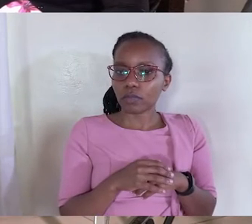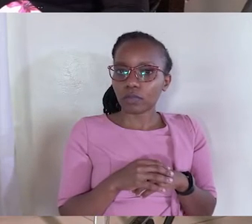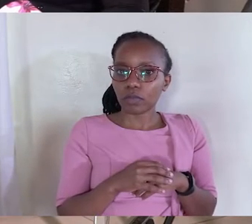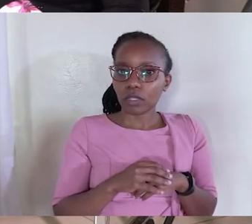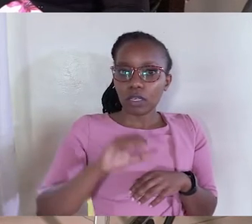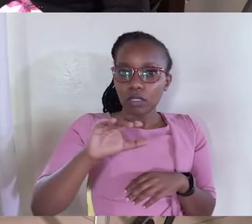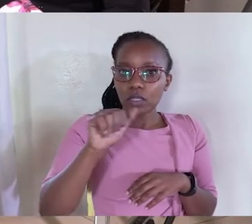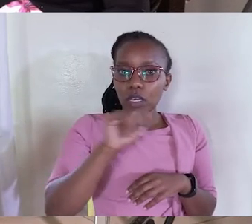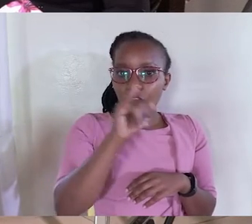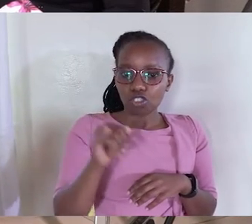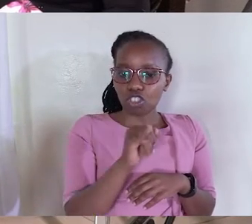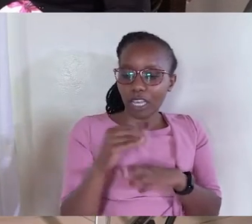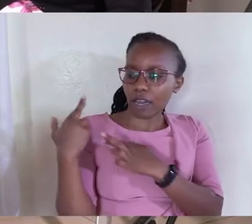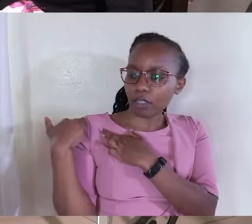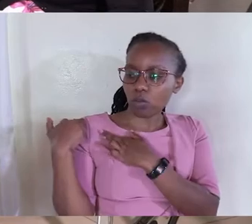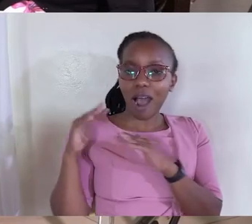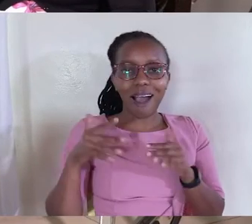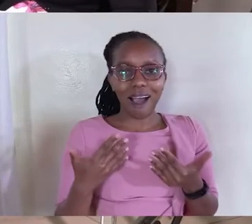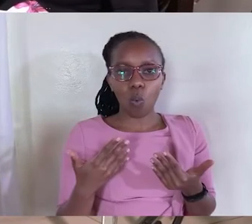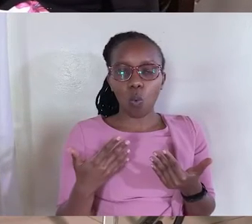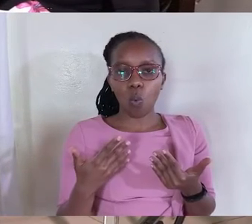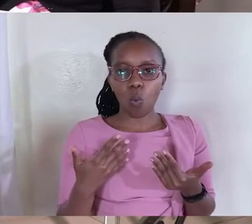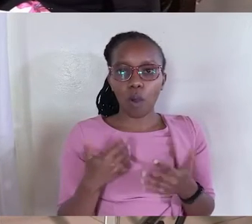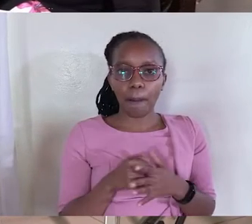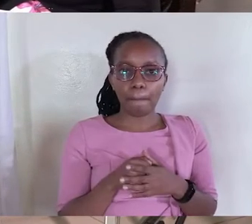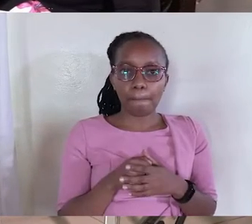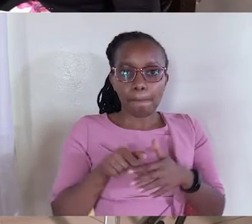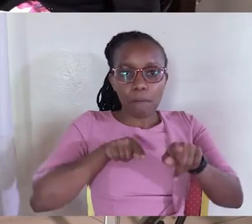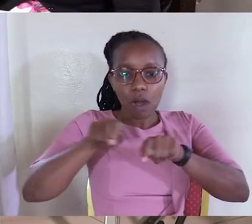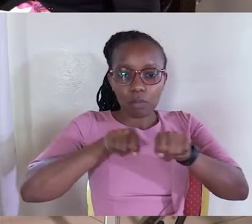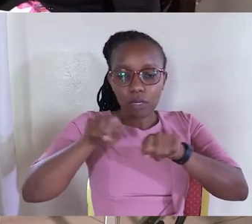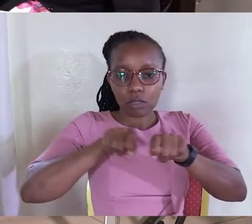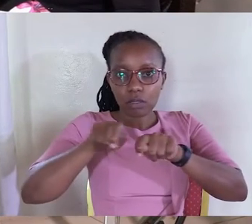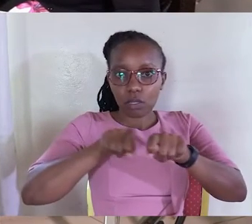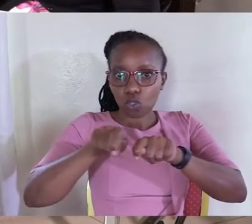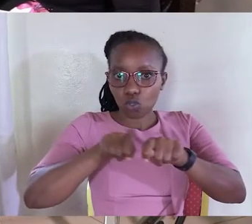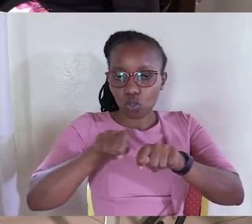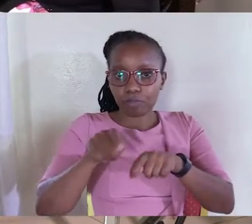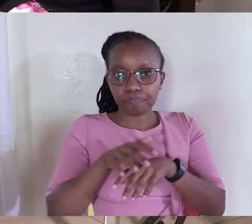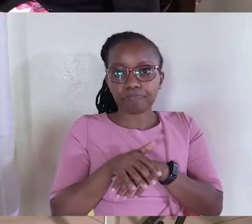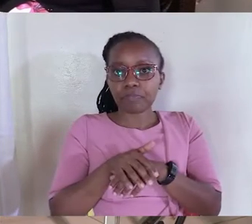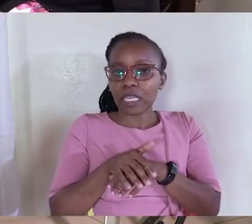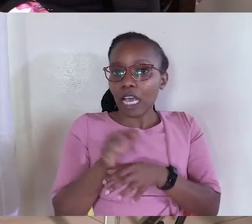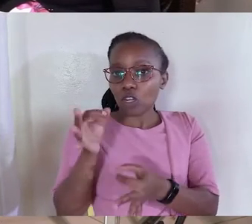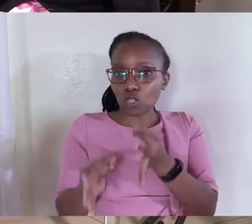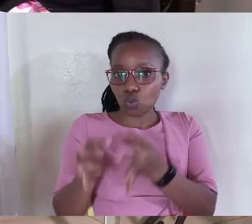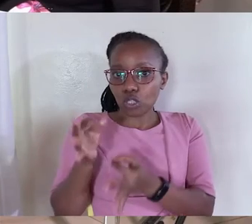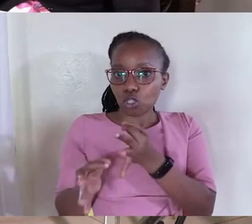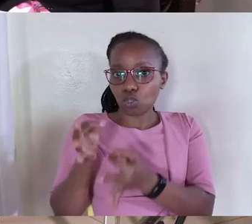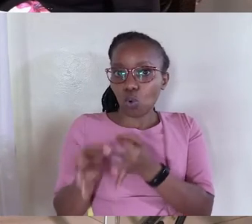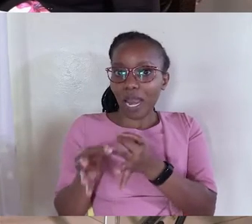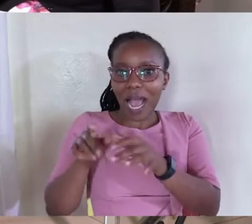CAJ to just ensure effective administration of judicial administration